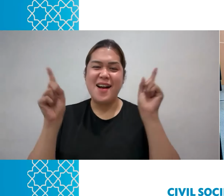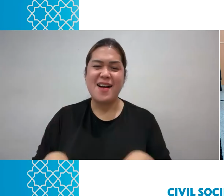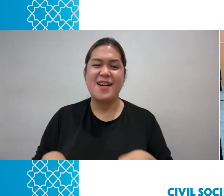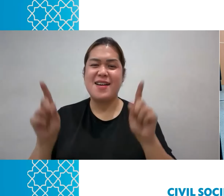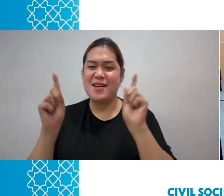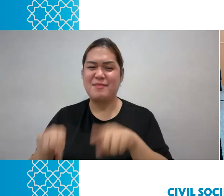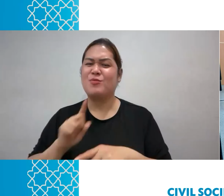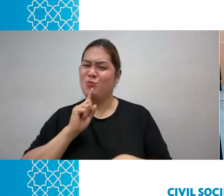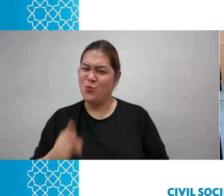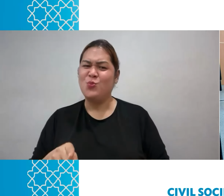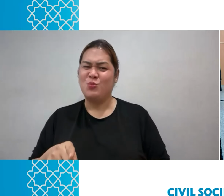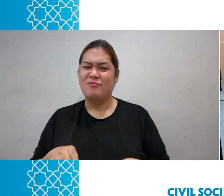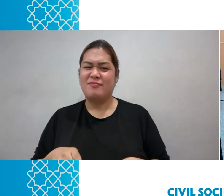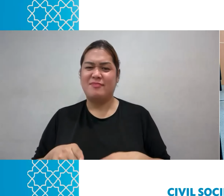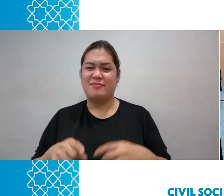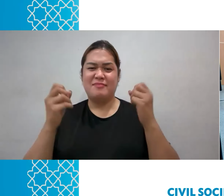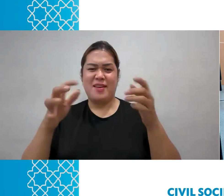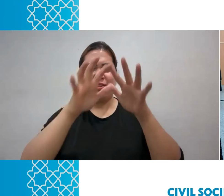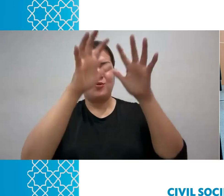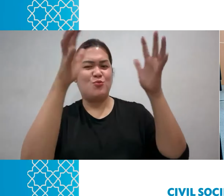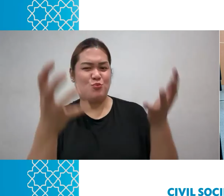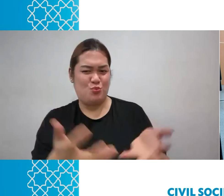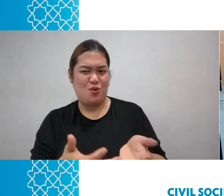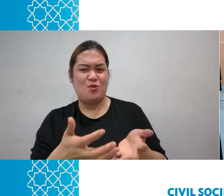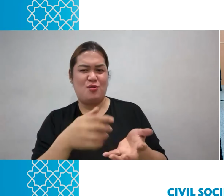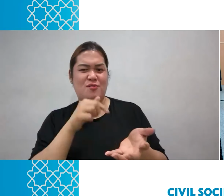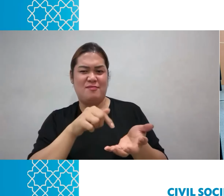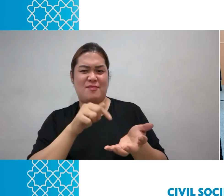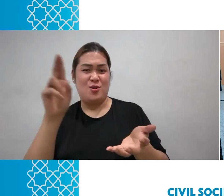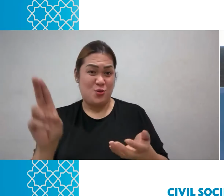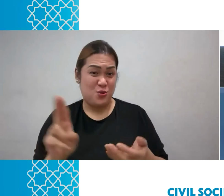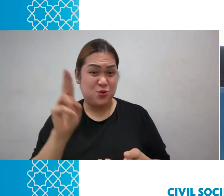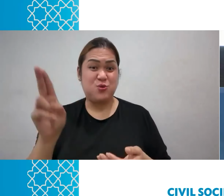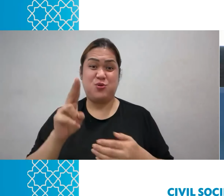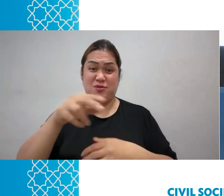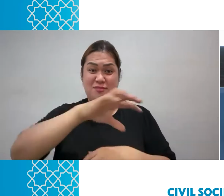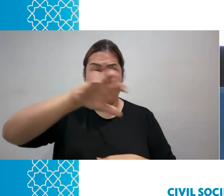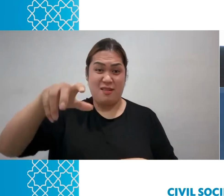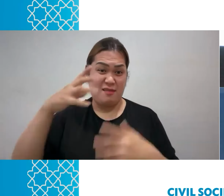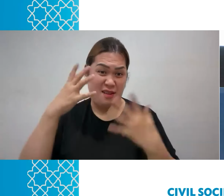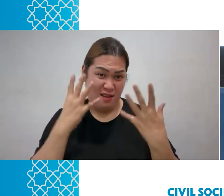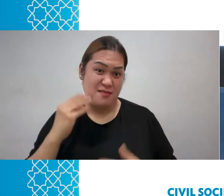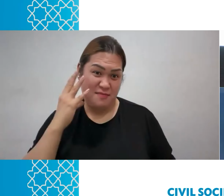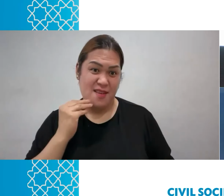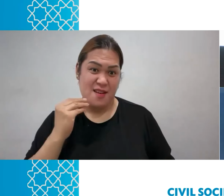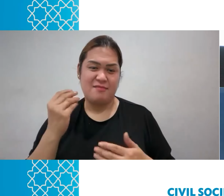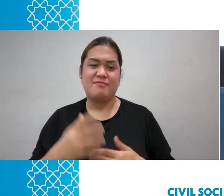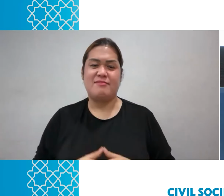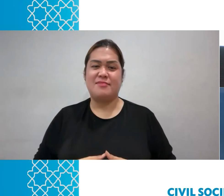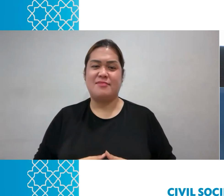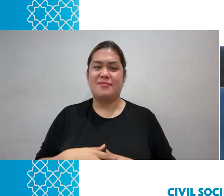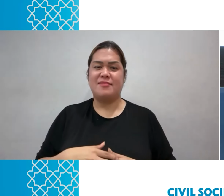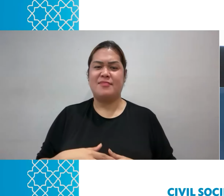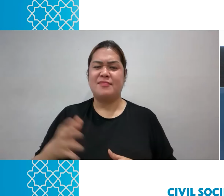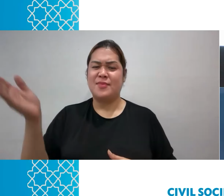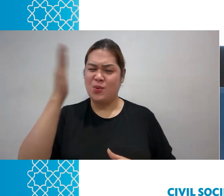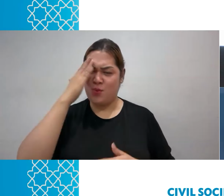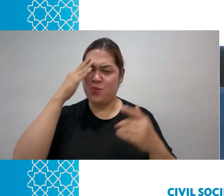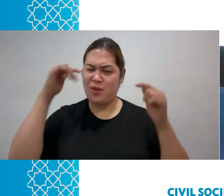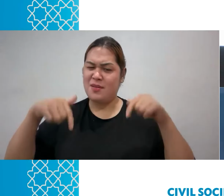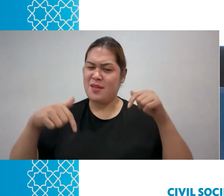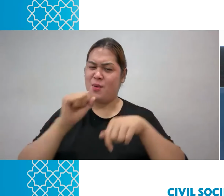but they vary hugely between countries, of course. Now, if you are to work on land